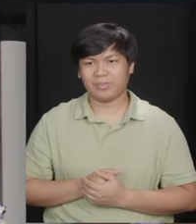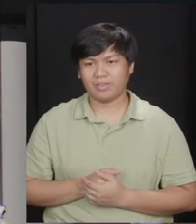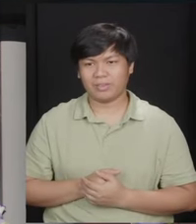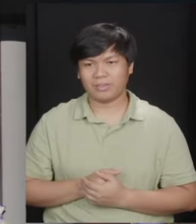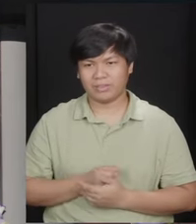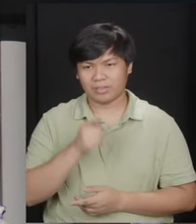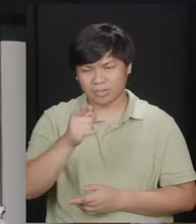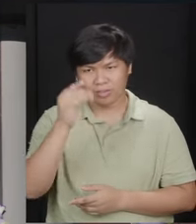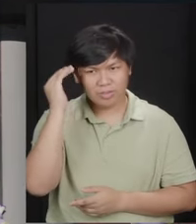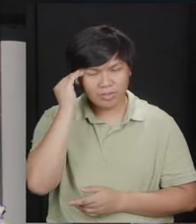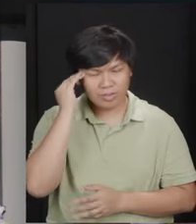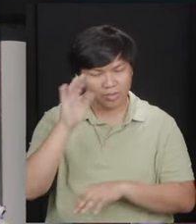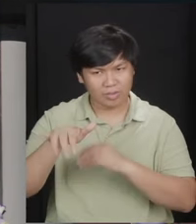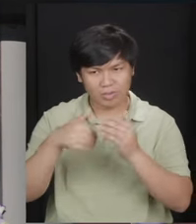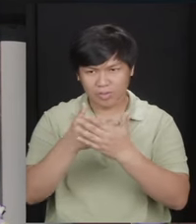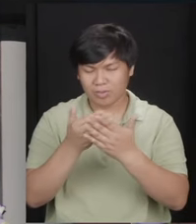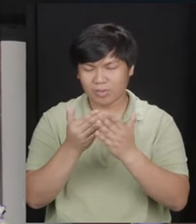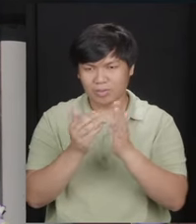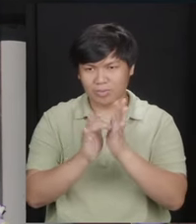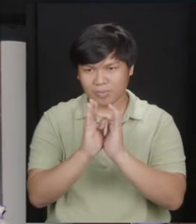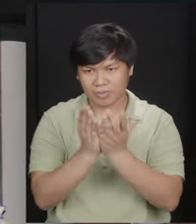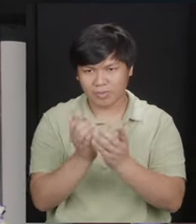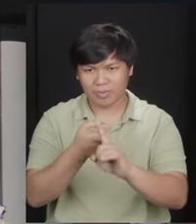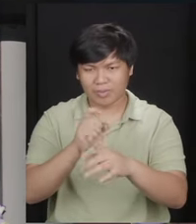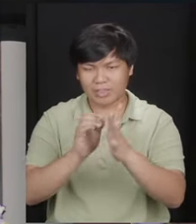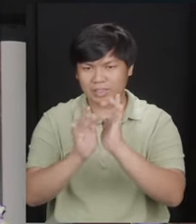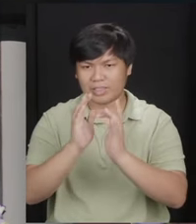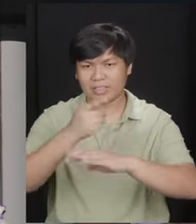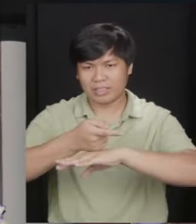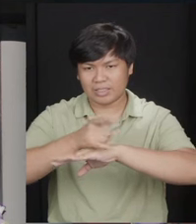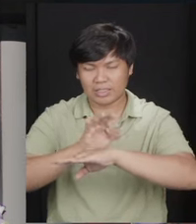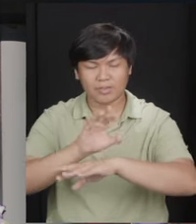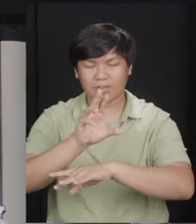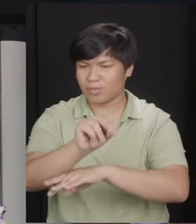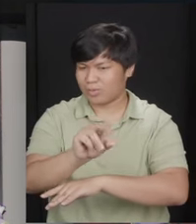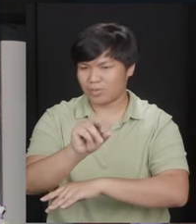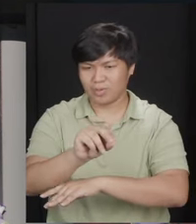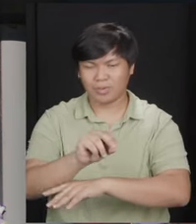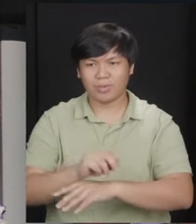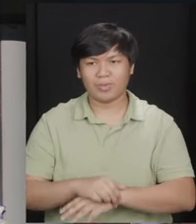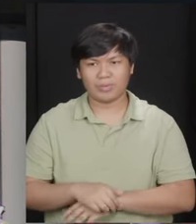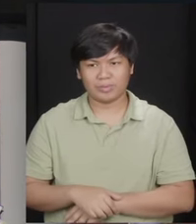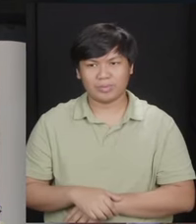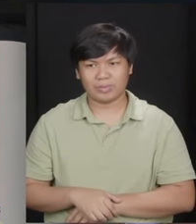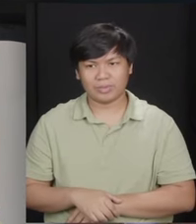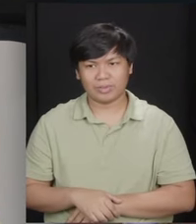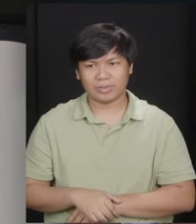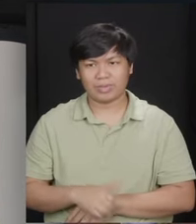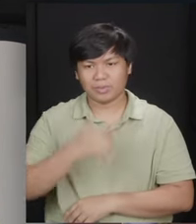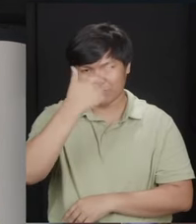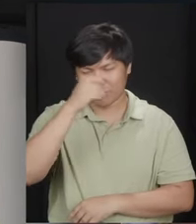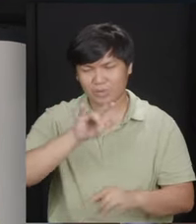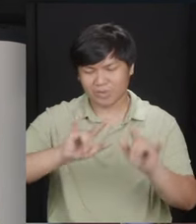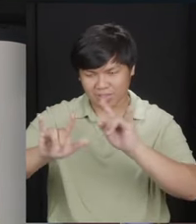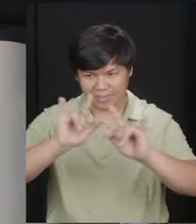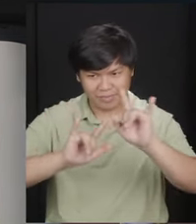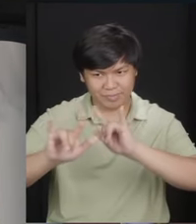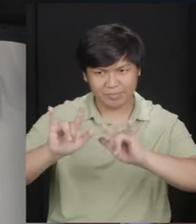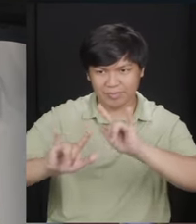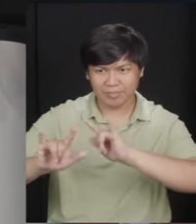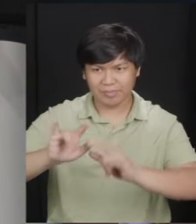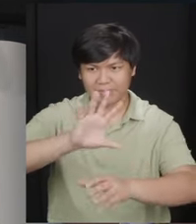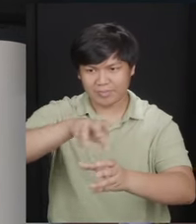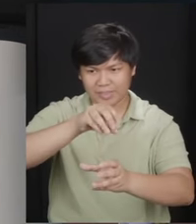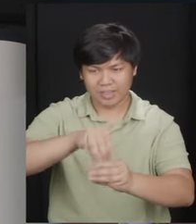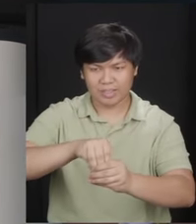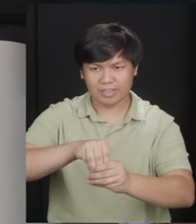You must know a lot of Bible because you're from GCF. No. Because of the way you treat each other